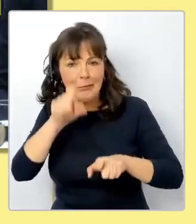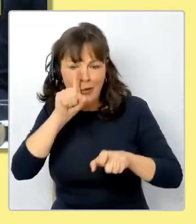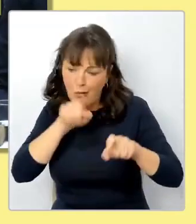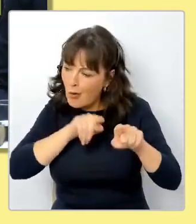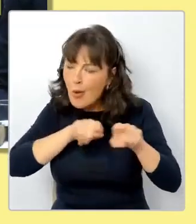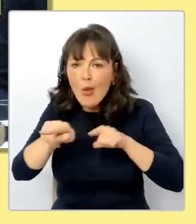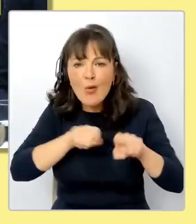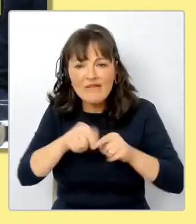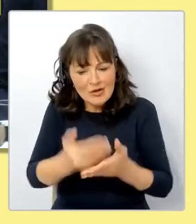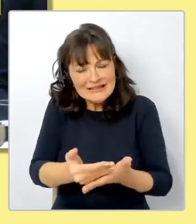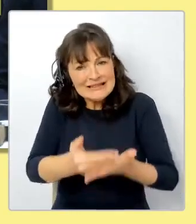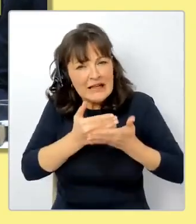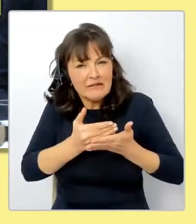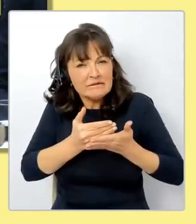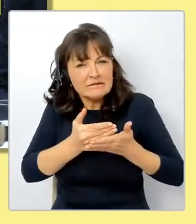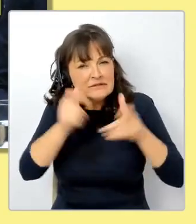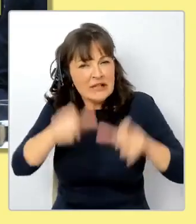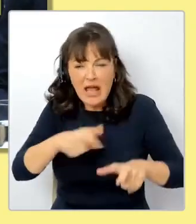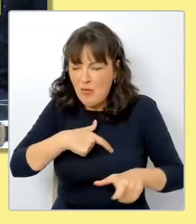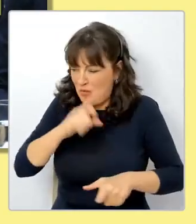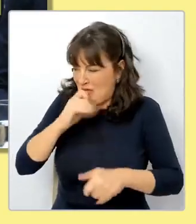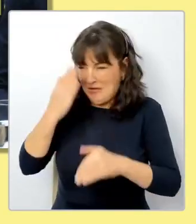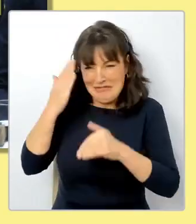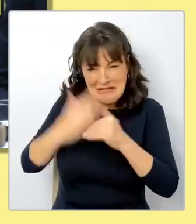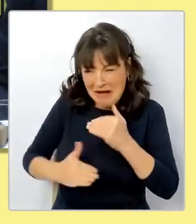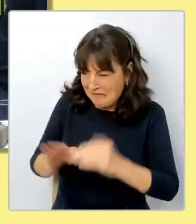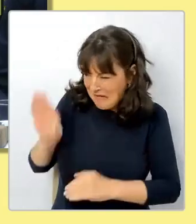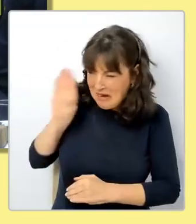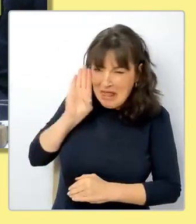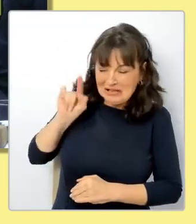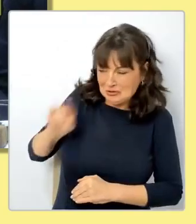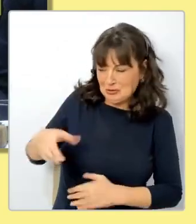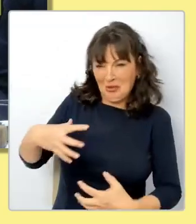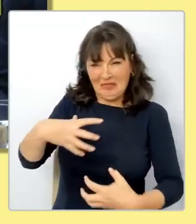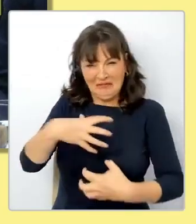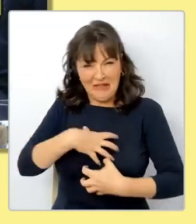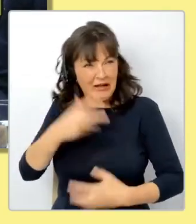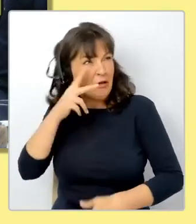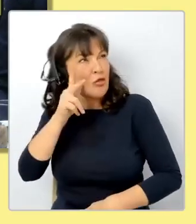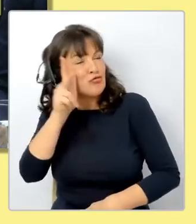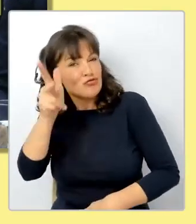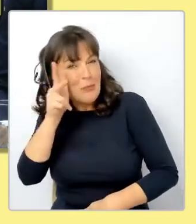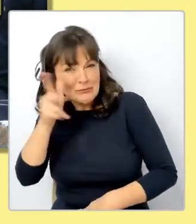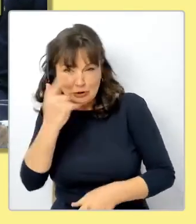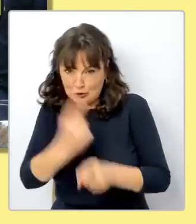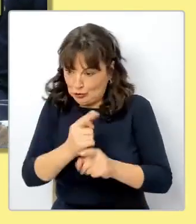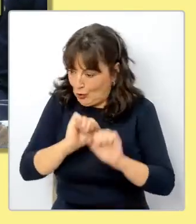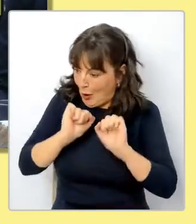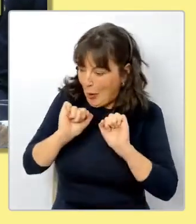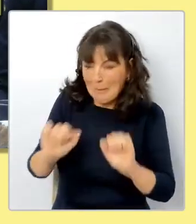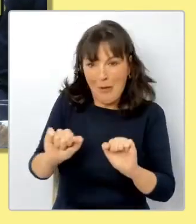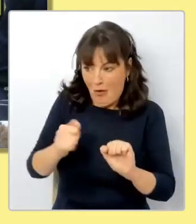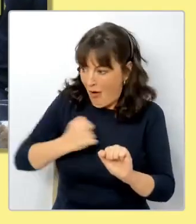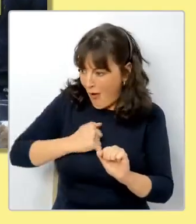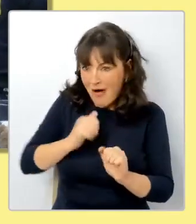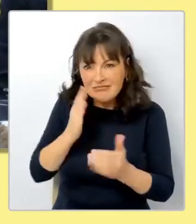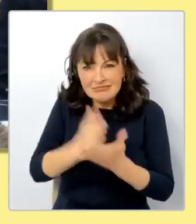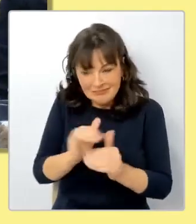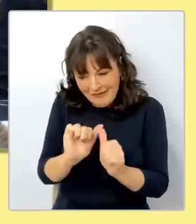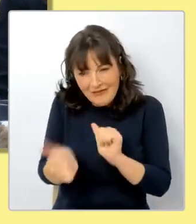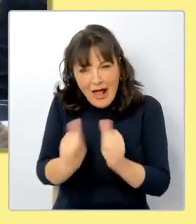the fear and the nonsense when it comes to defending our fellow humans, our fellow